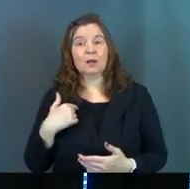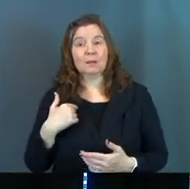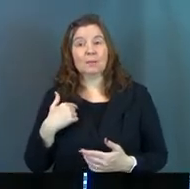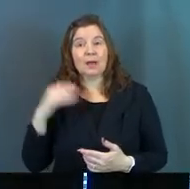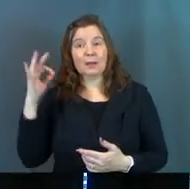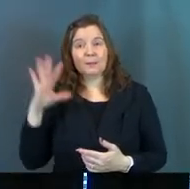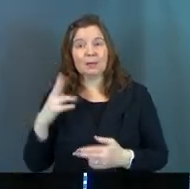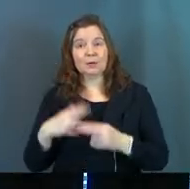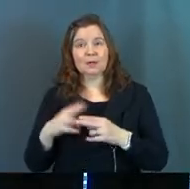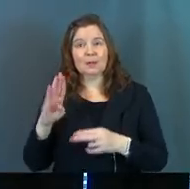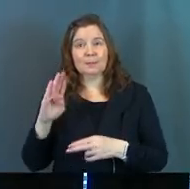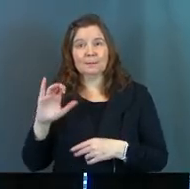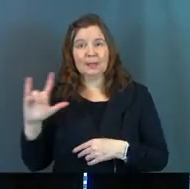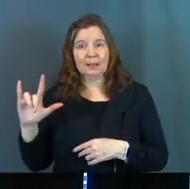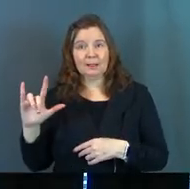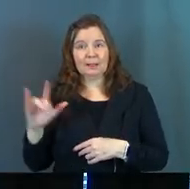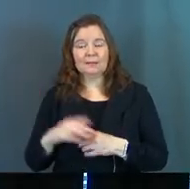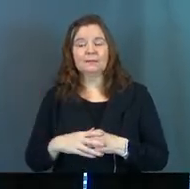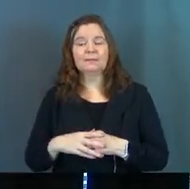my pastors, his name was Bill,